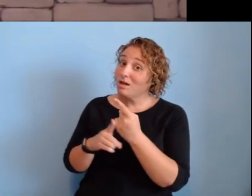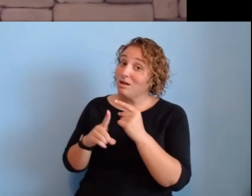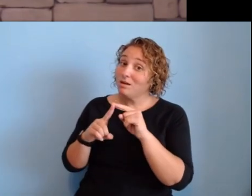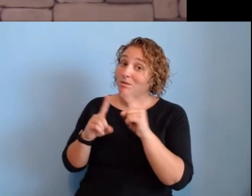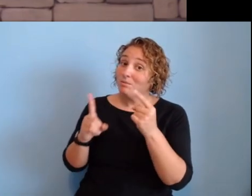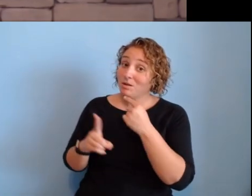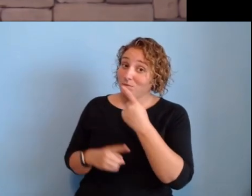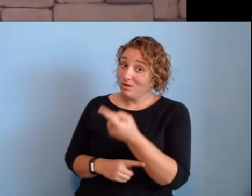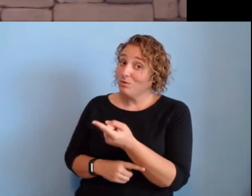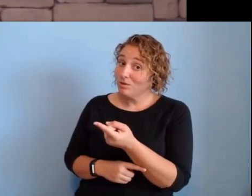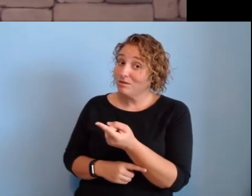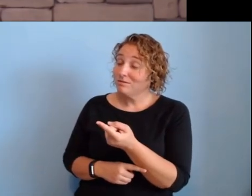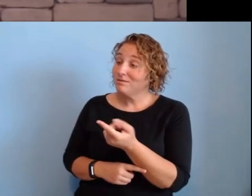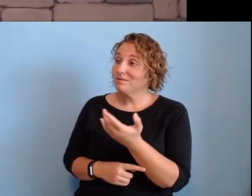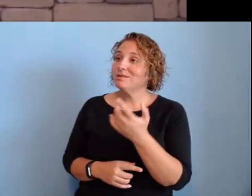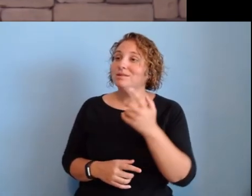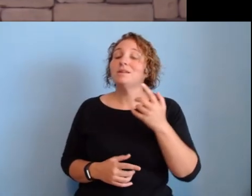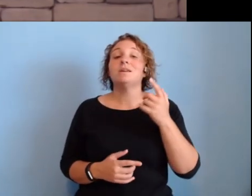Sovereignty versus free will.